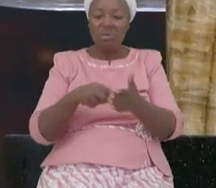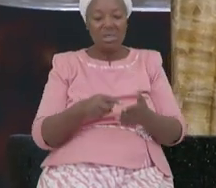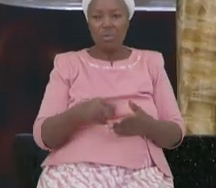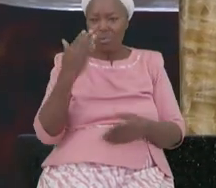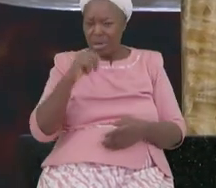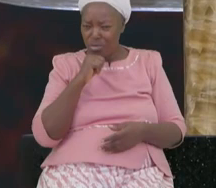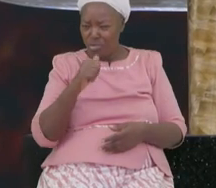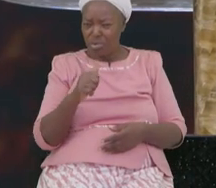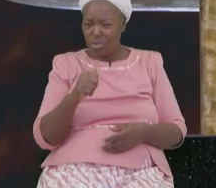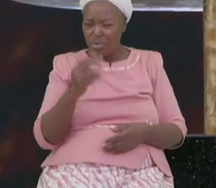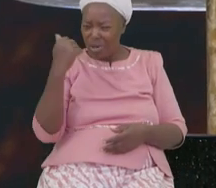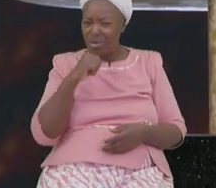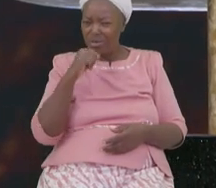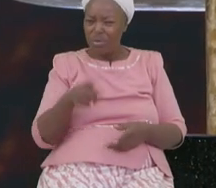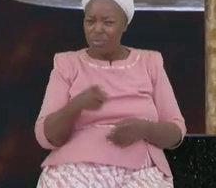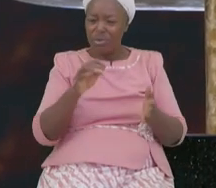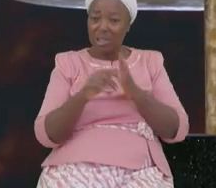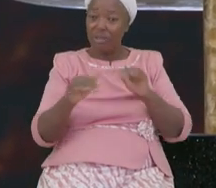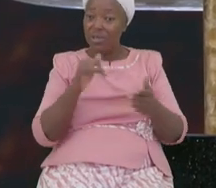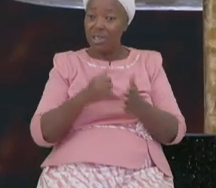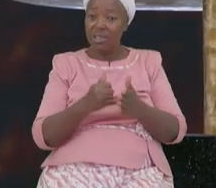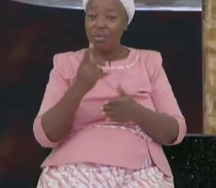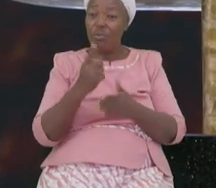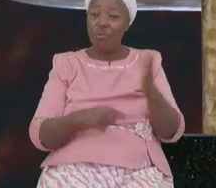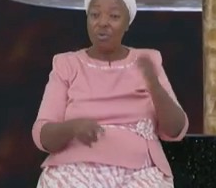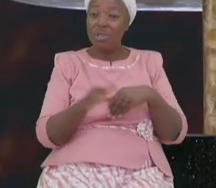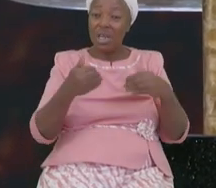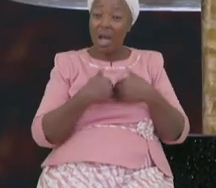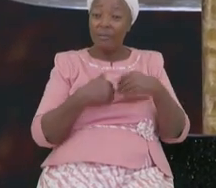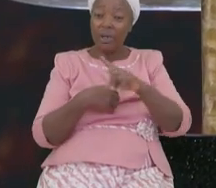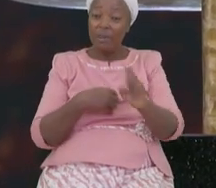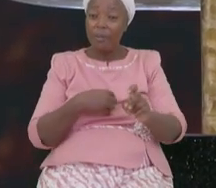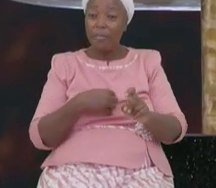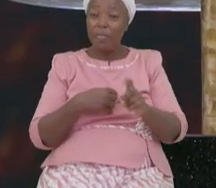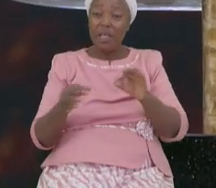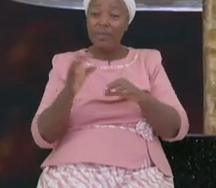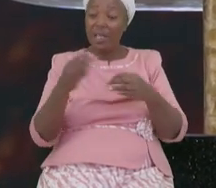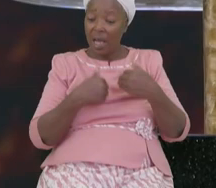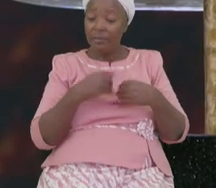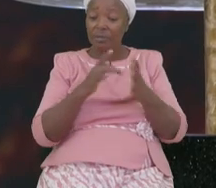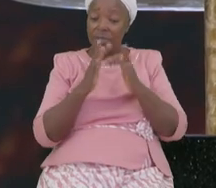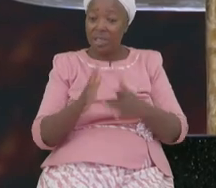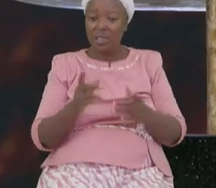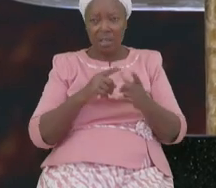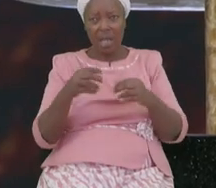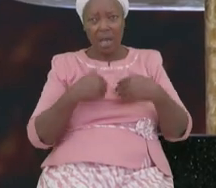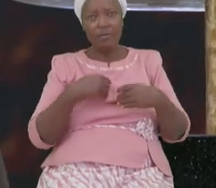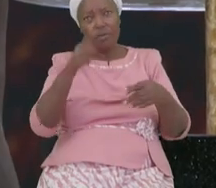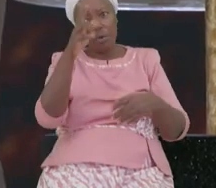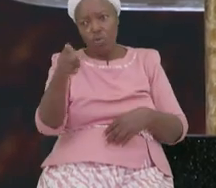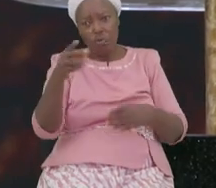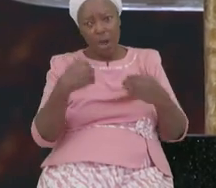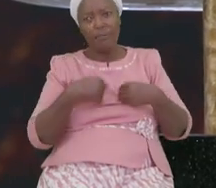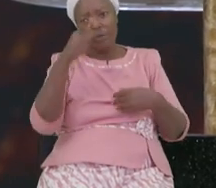not? Those who are doing it, what do they have? If they are Christians, they have God, you have God. And so